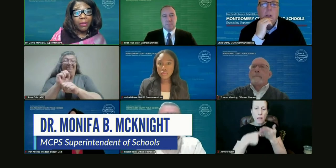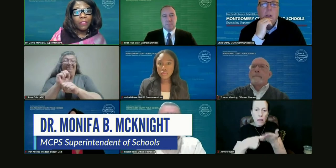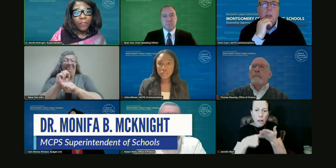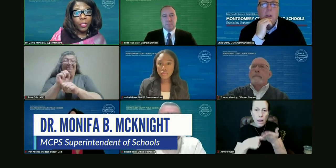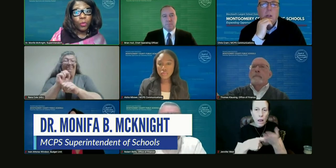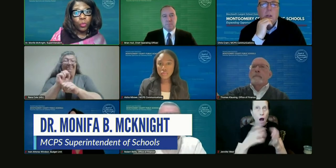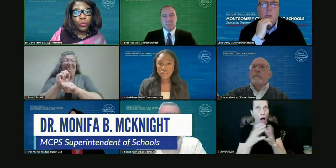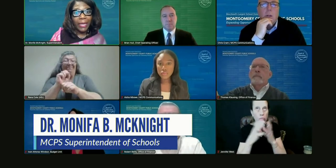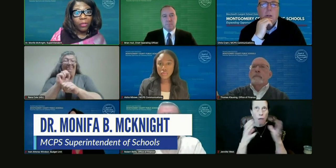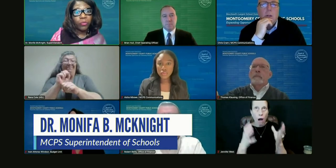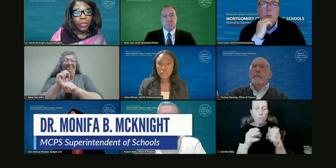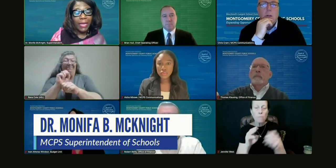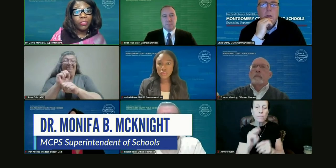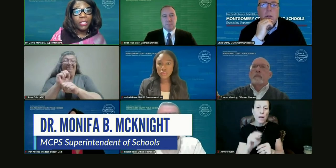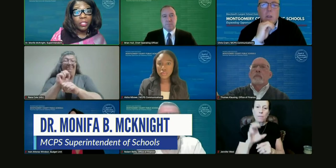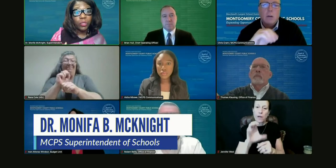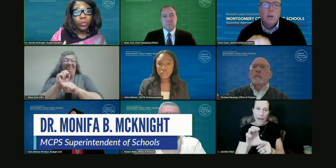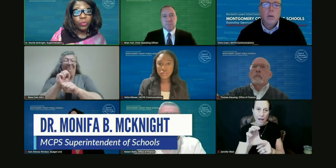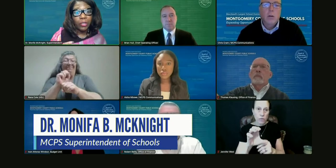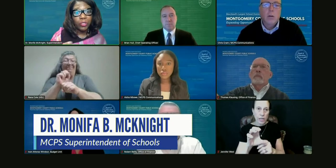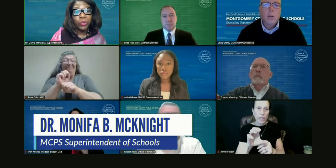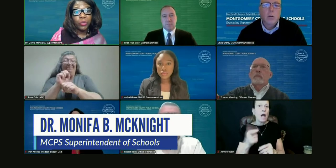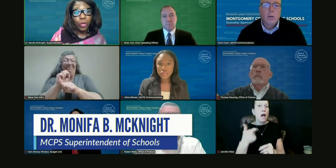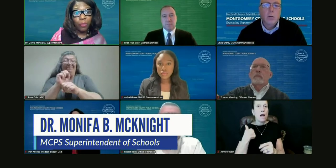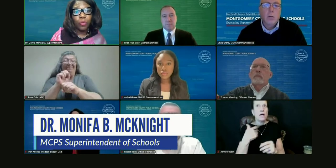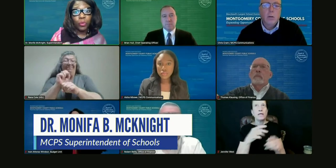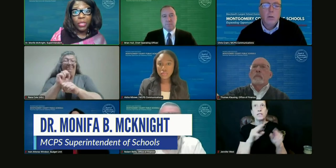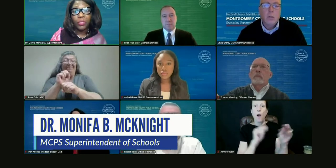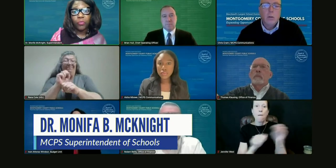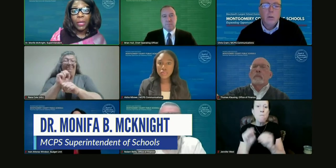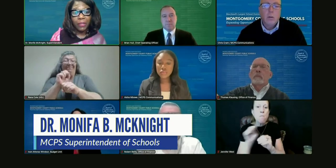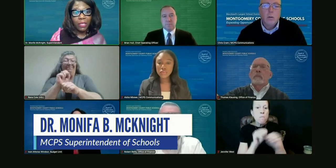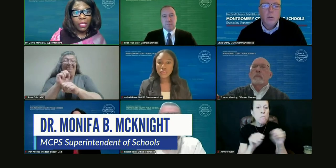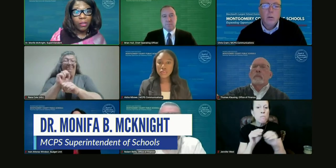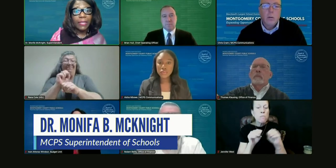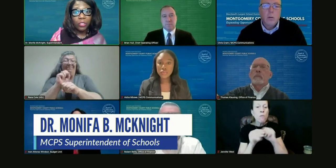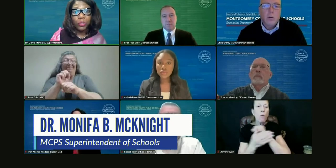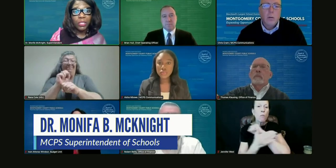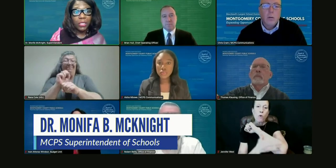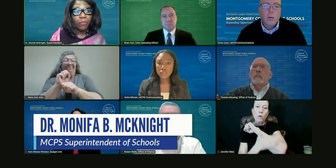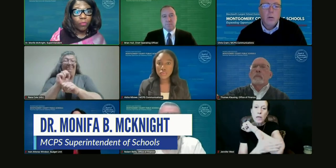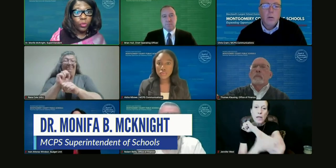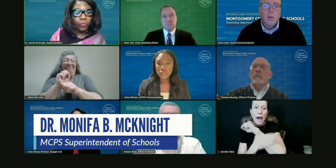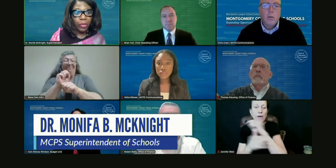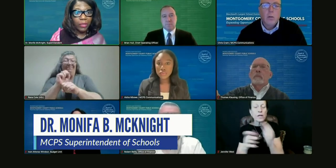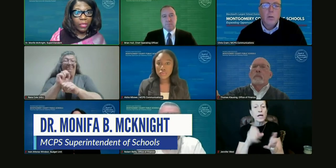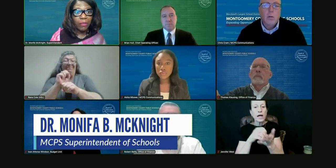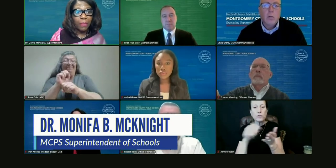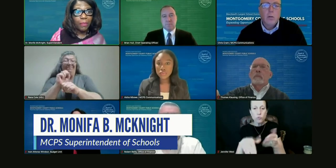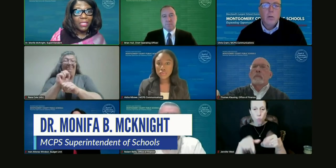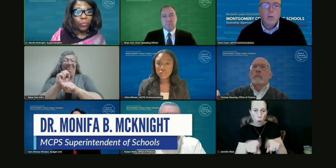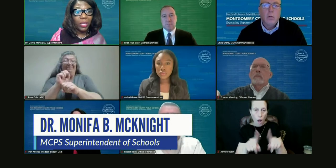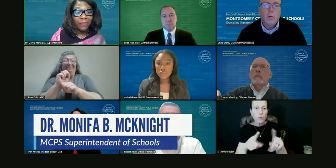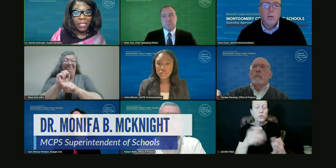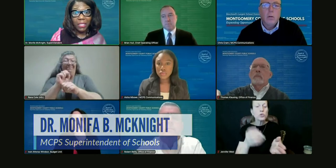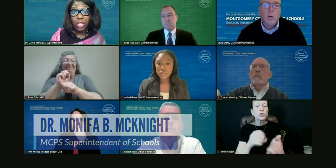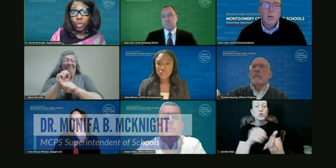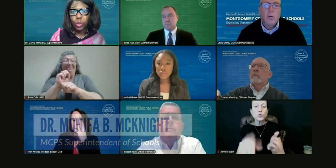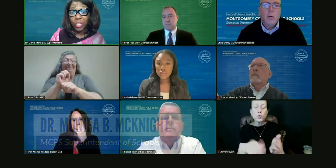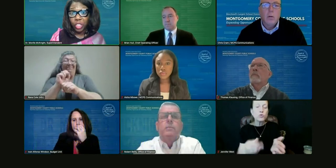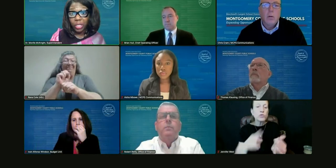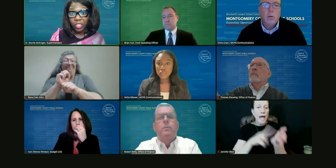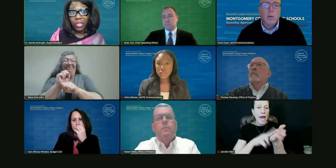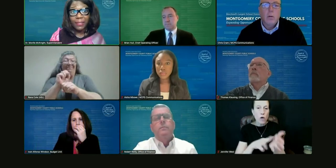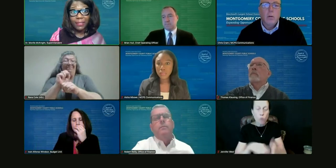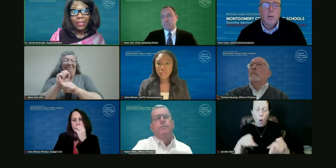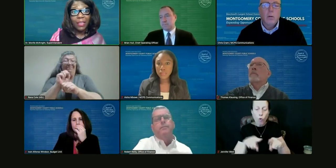Montgomery County is a very mobile county, and so our students are enrolling throughout the year. As students enroll throughout the year, that means that we have to continue